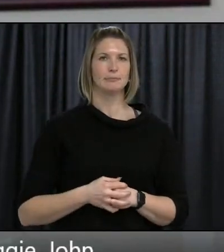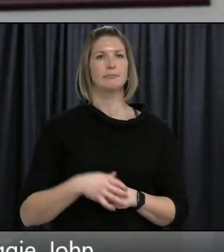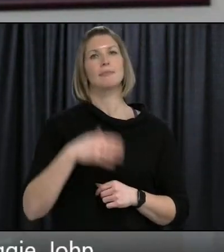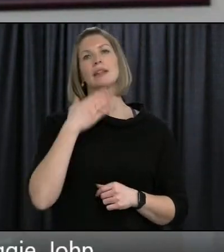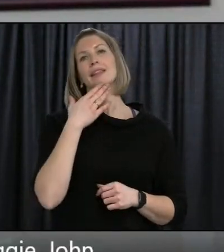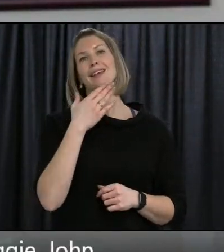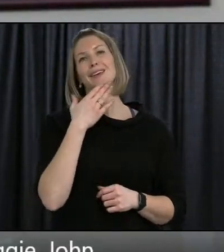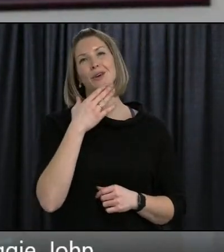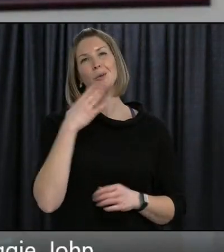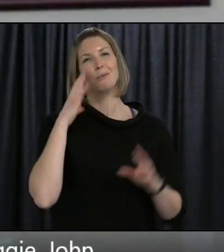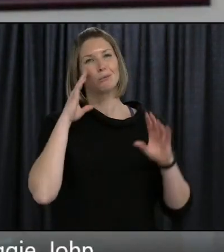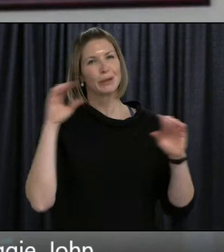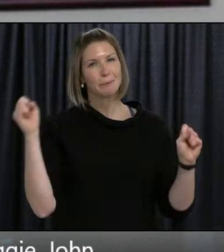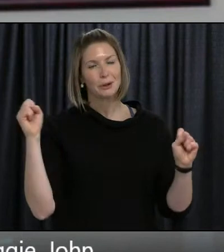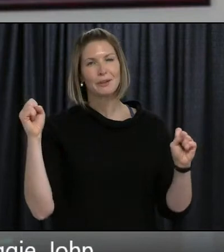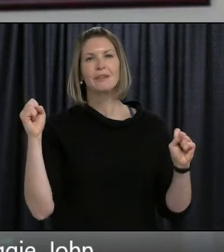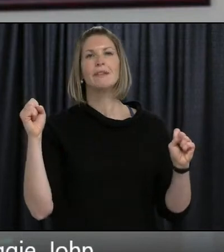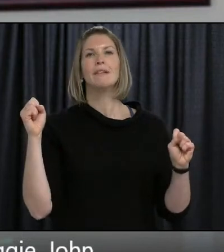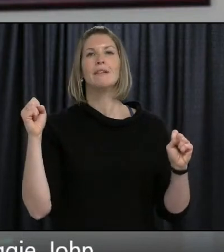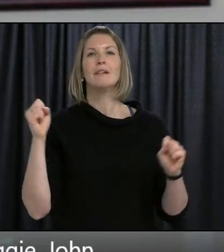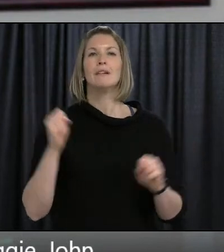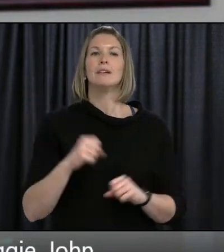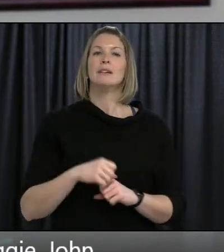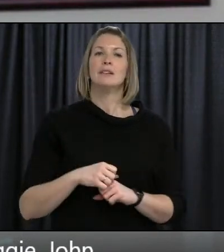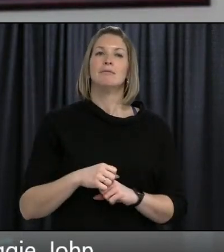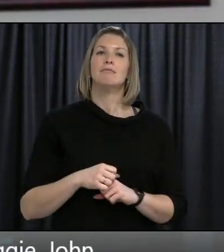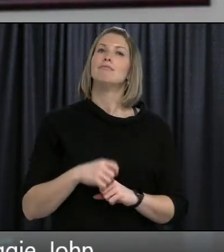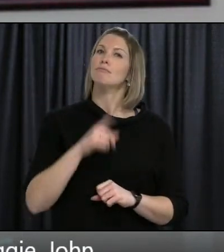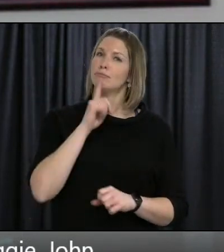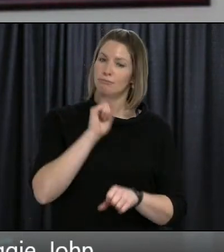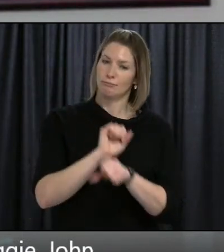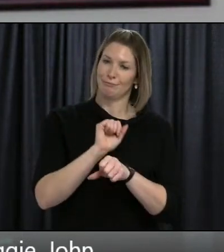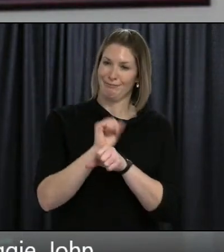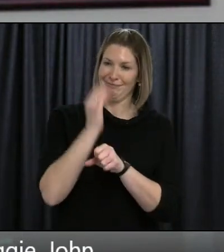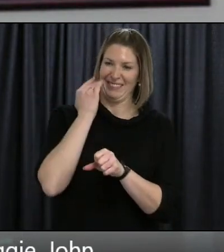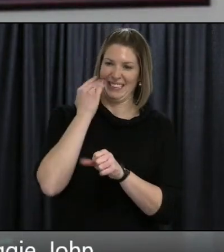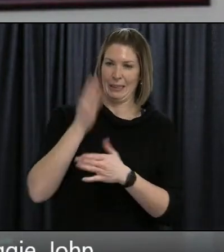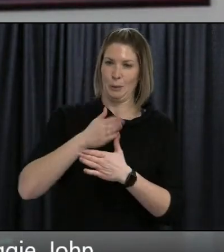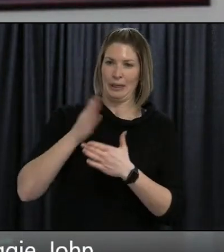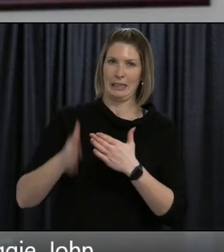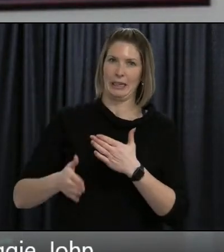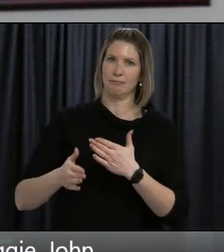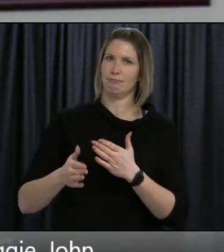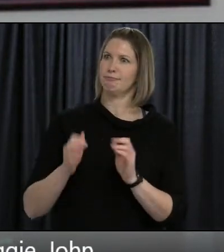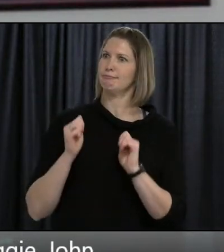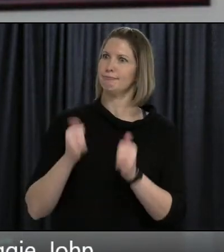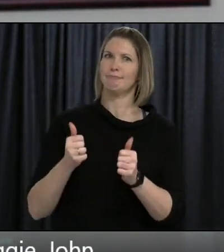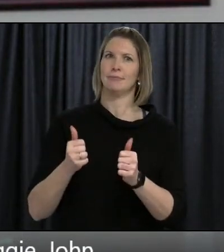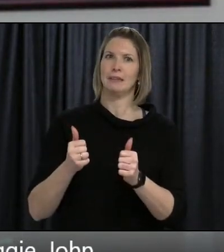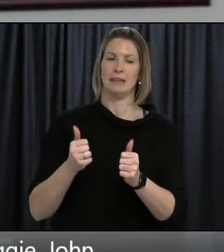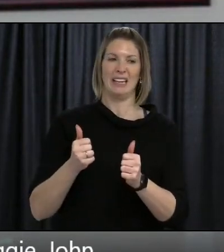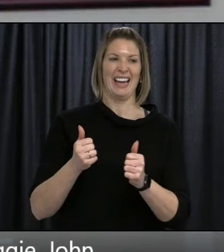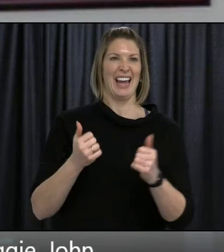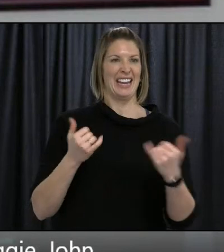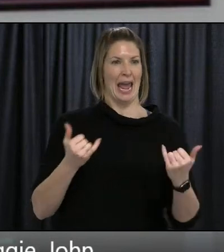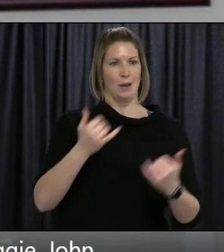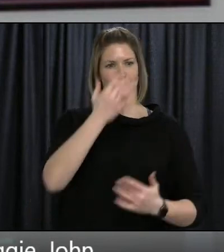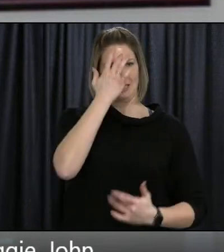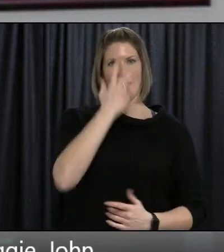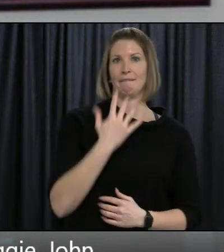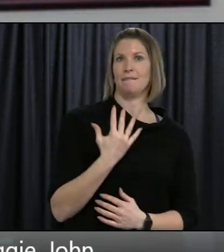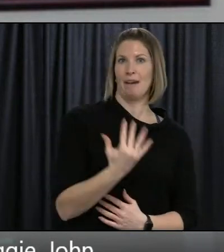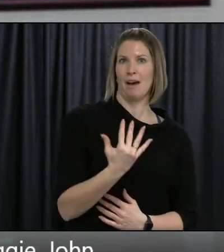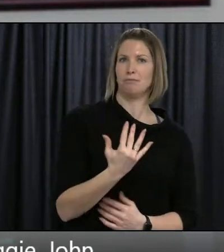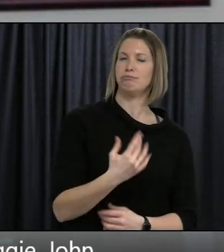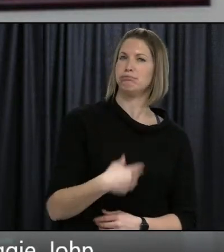Thank you very much, Premier. And indeed, it's been a good weekend. No cases, 5 active cases at the end of the weekend. And it's a weekend where